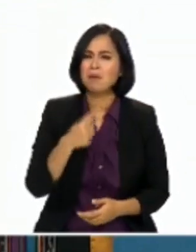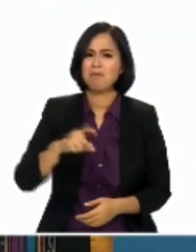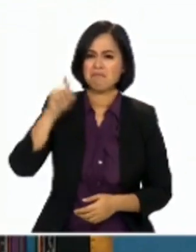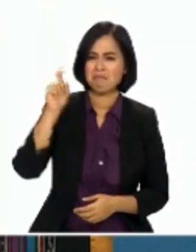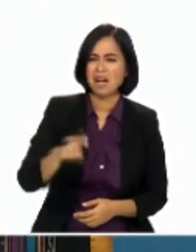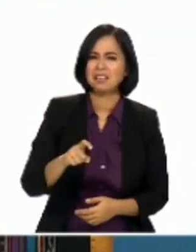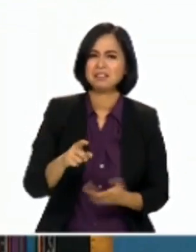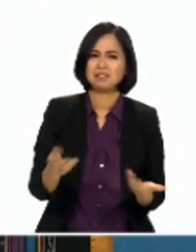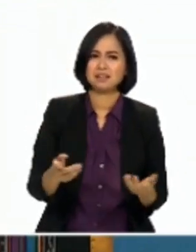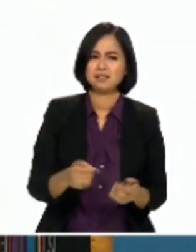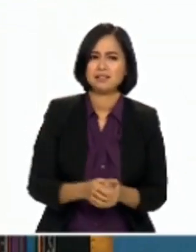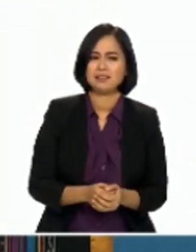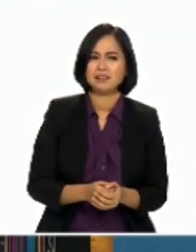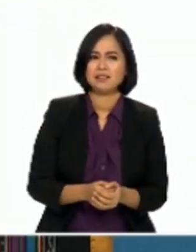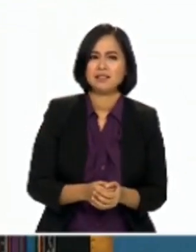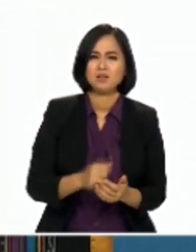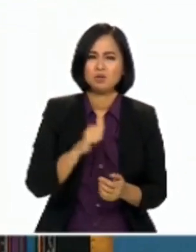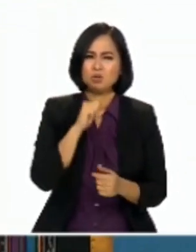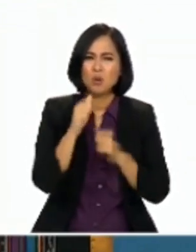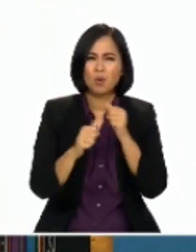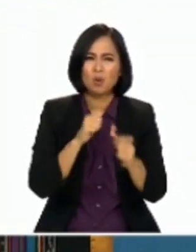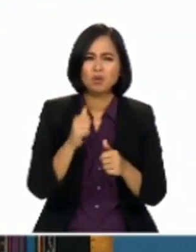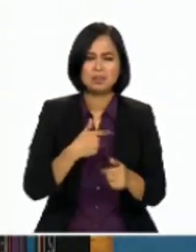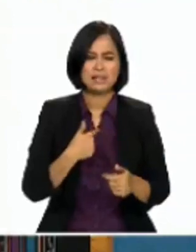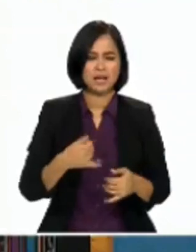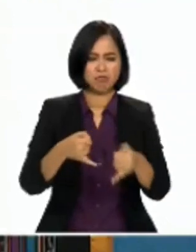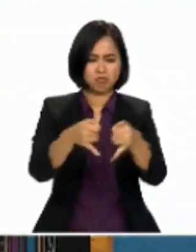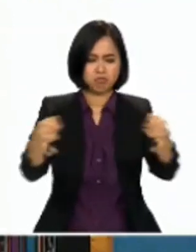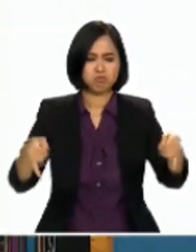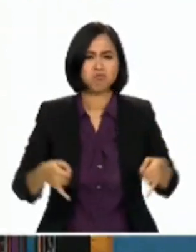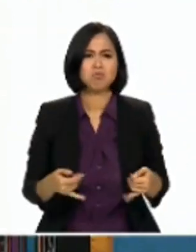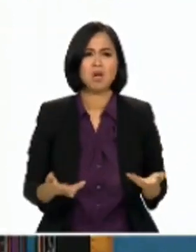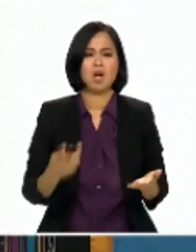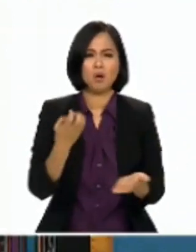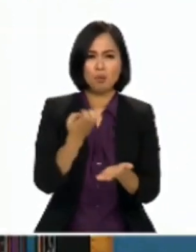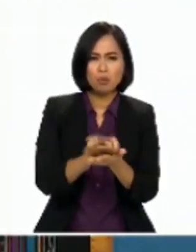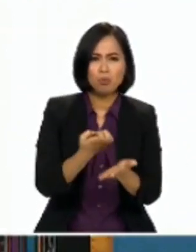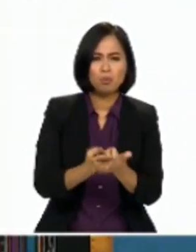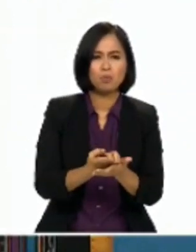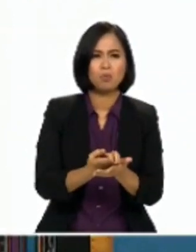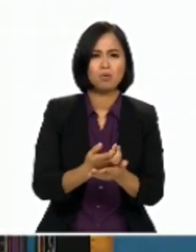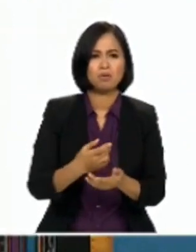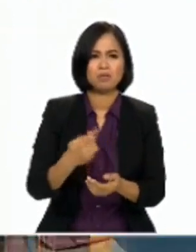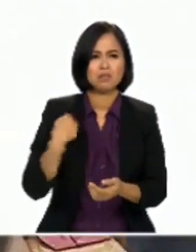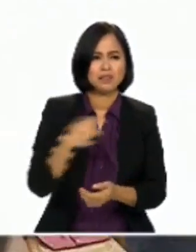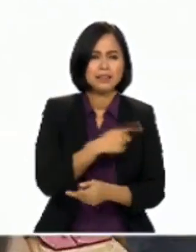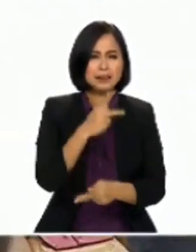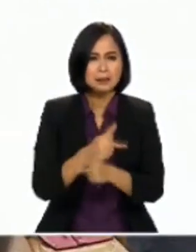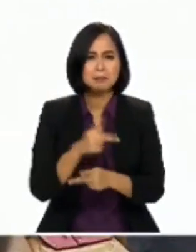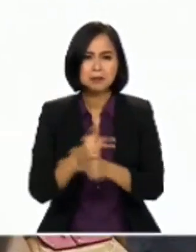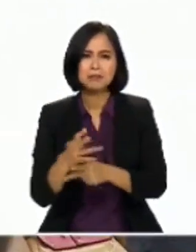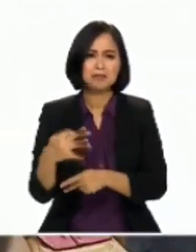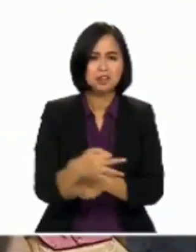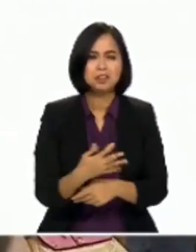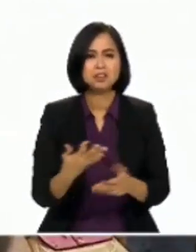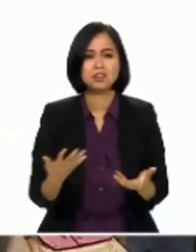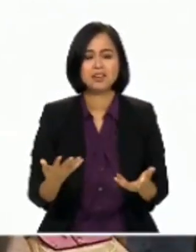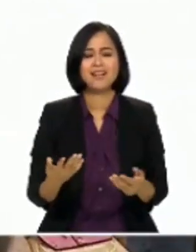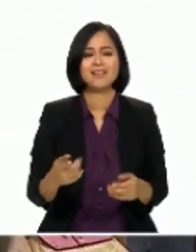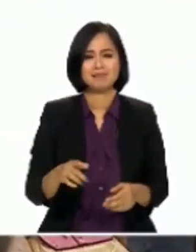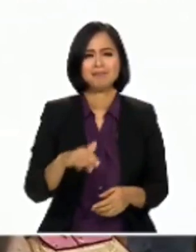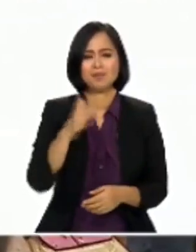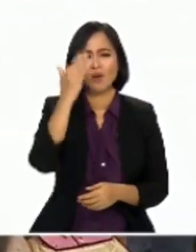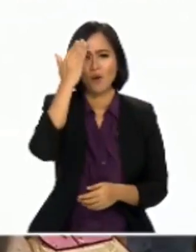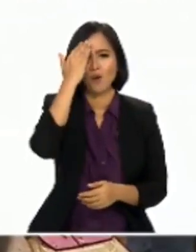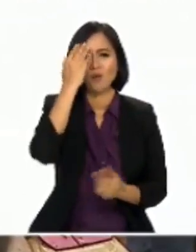stop those who fish in our economic zone. Of course, we will